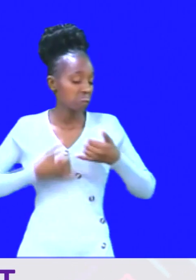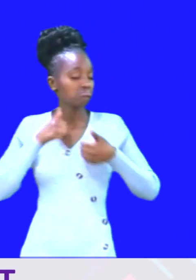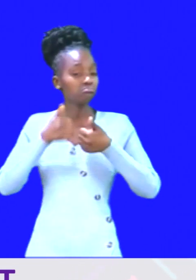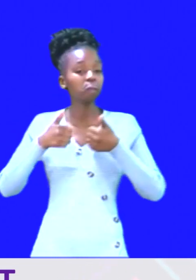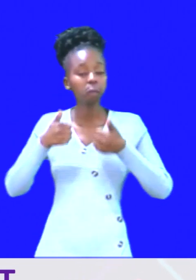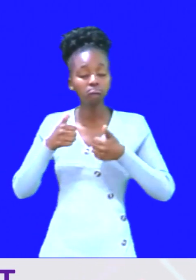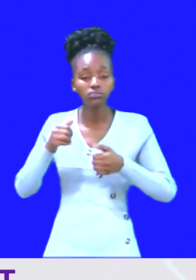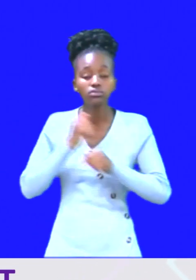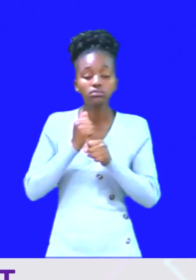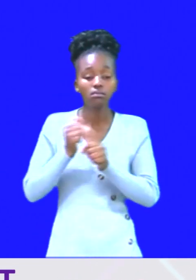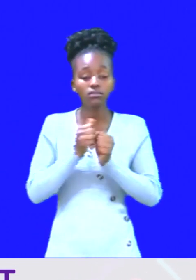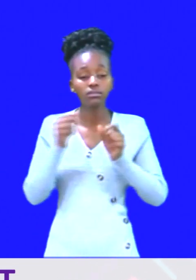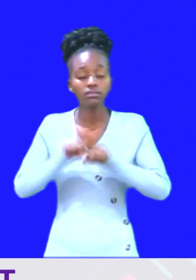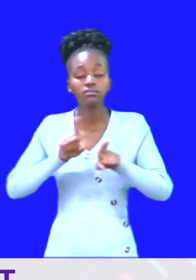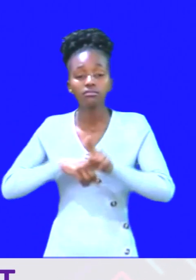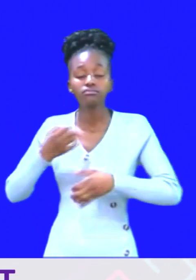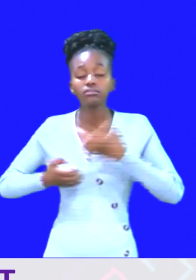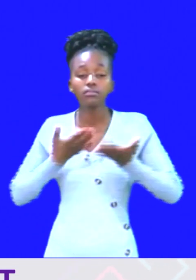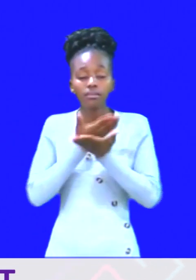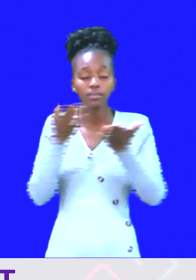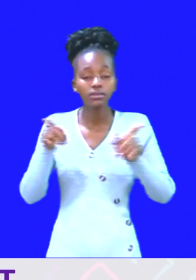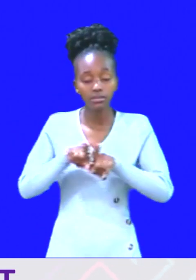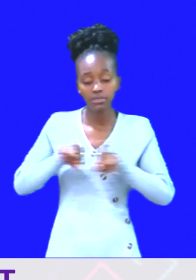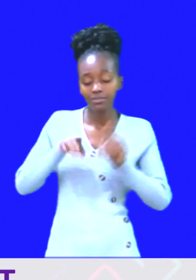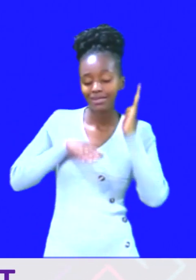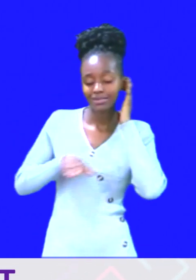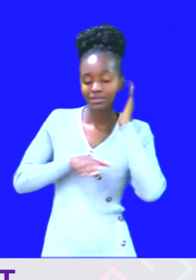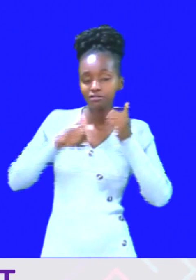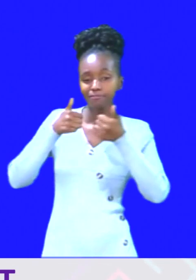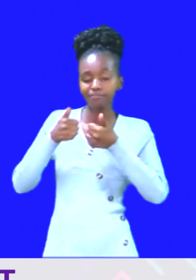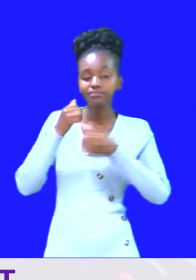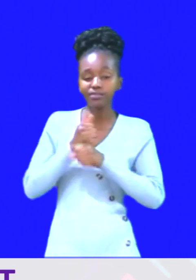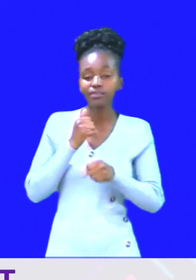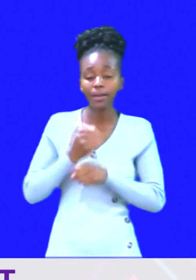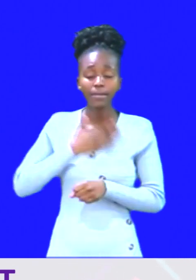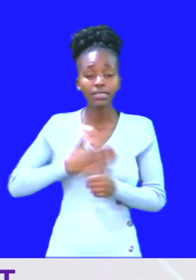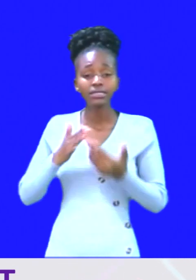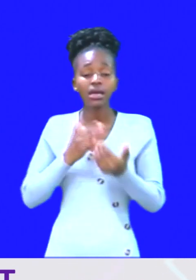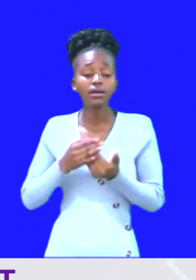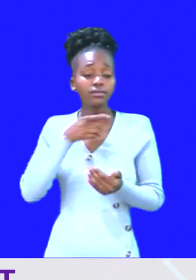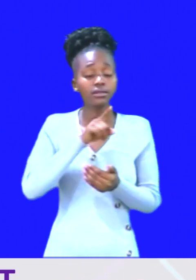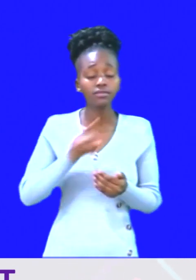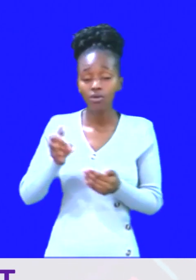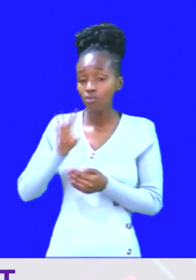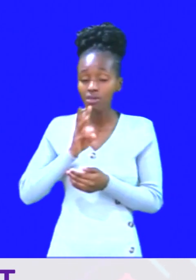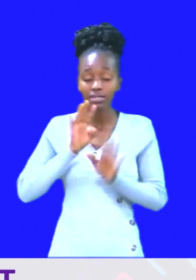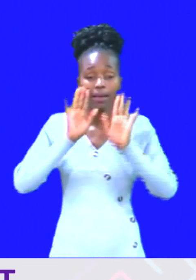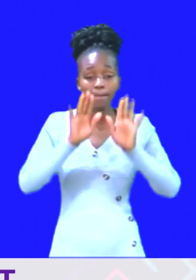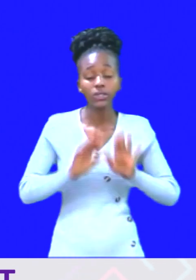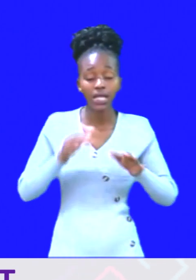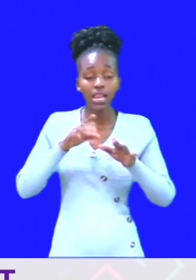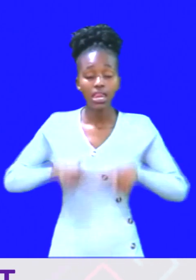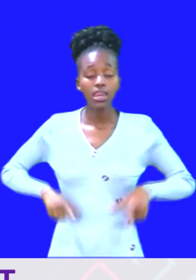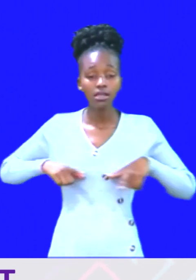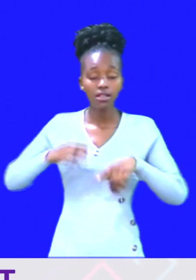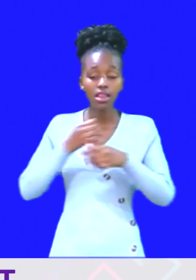you and being with you Latona pia, it's an amazing. Take care, kunyoni maji, live, love and